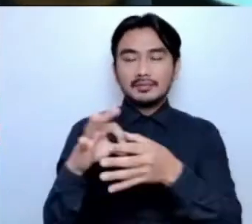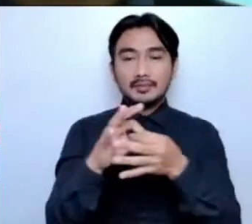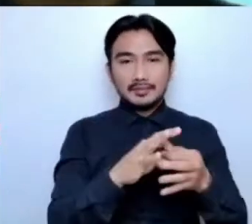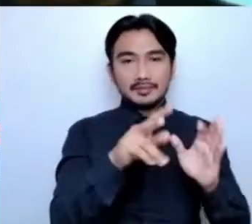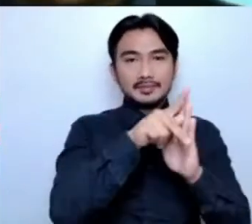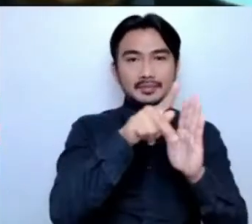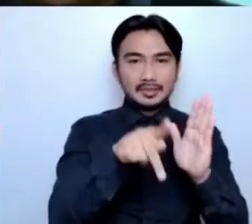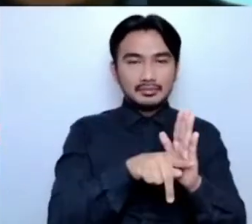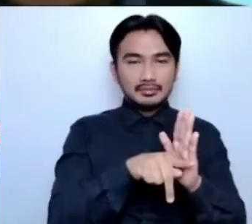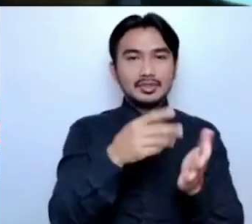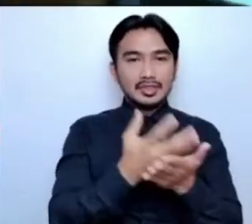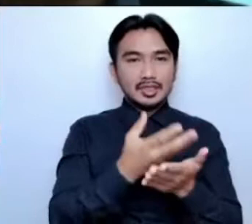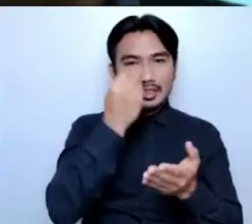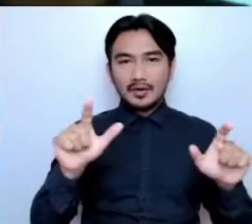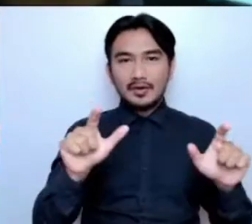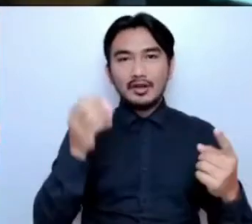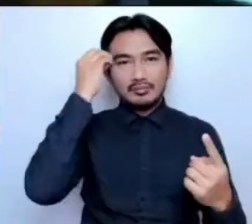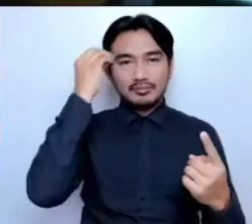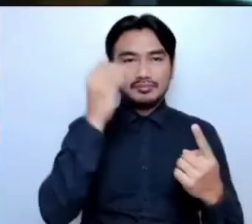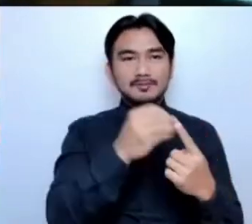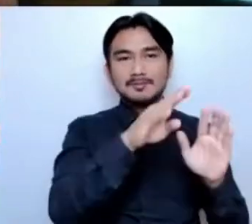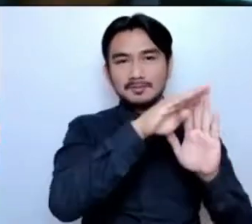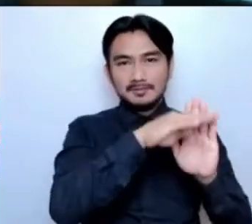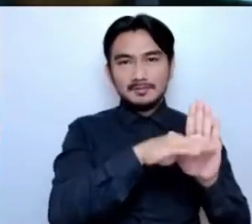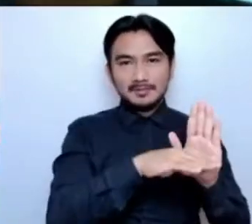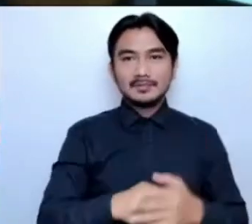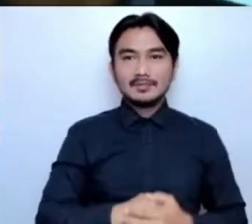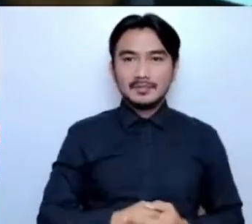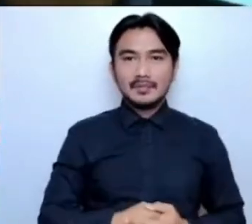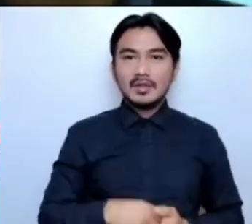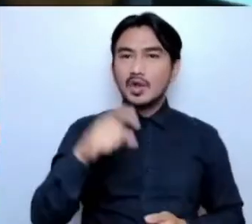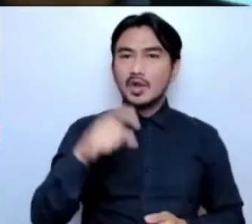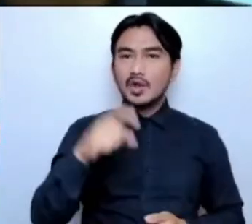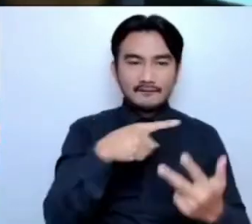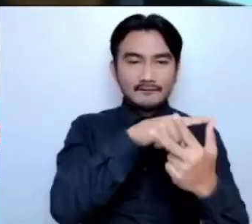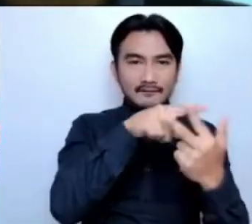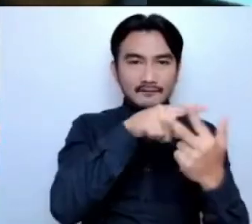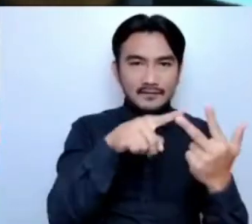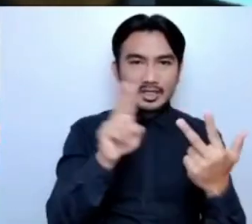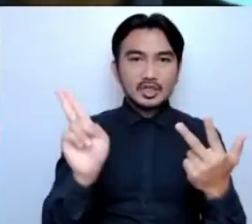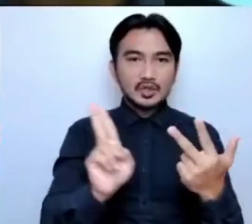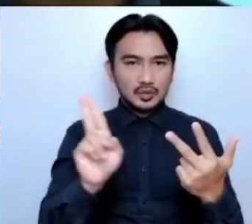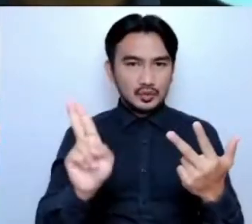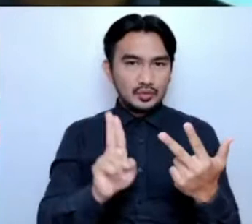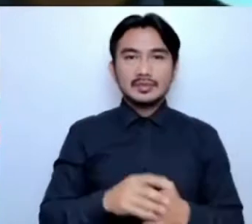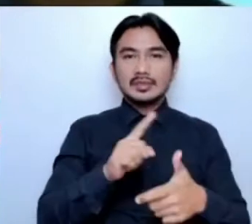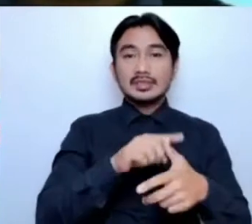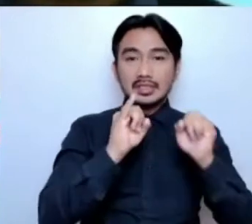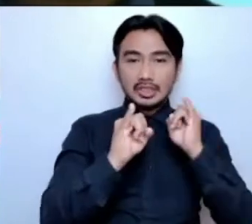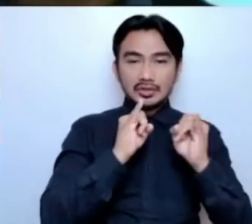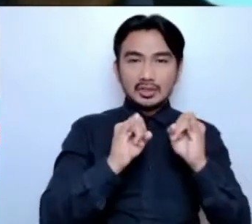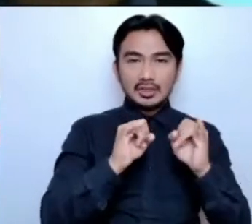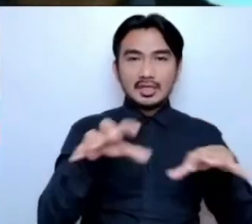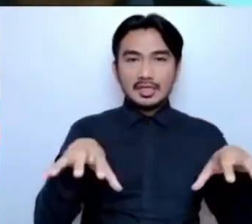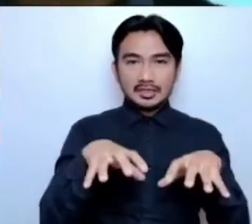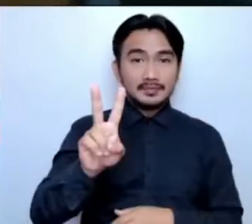all the components. And when we say all, there are just three: learning objectives, instructional activities, and assessment. So that's it